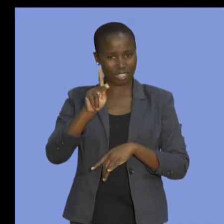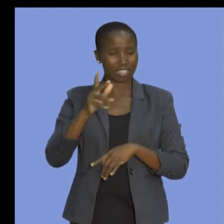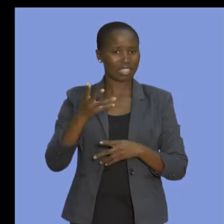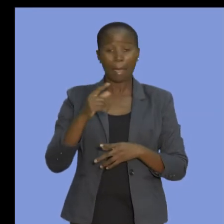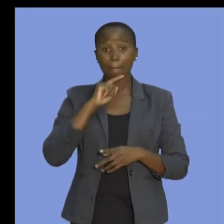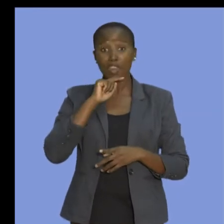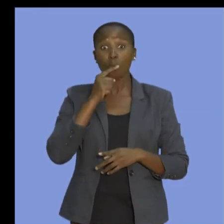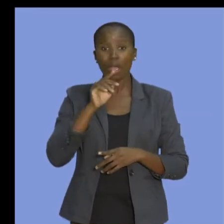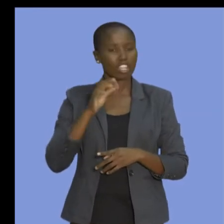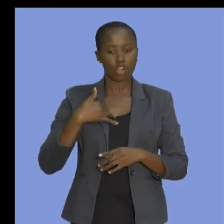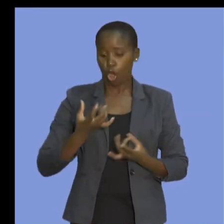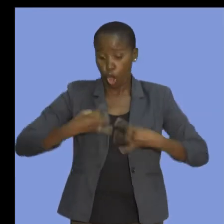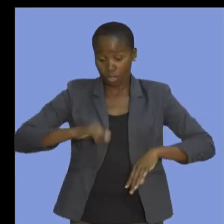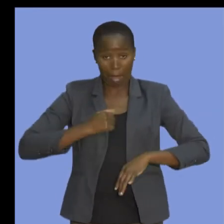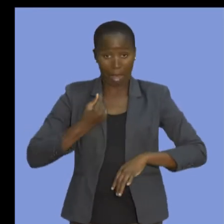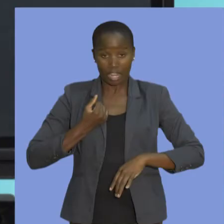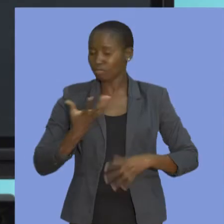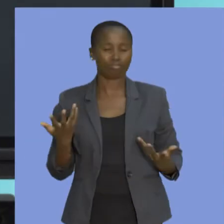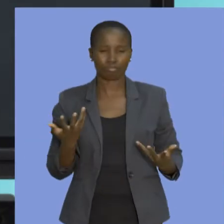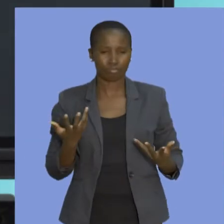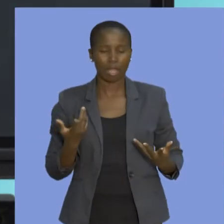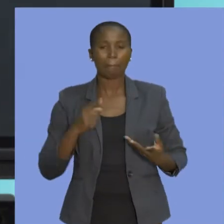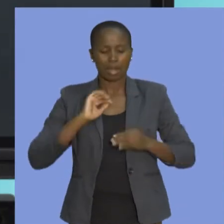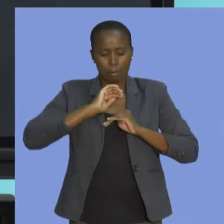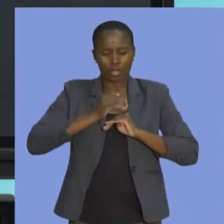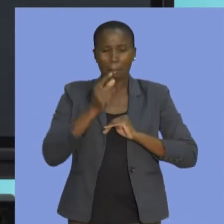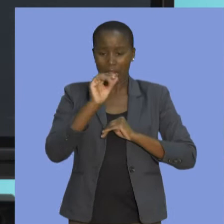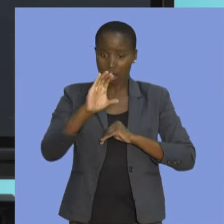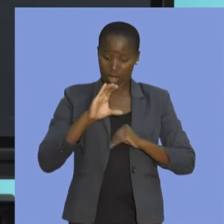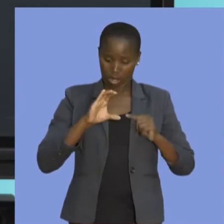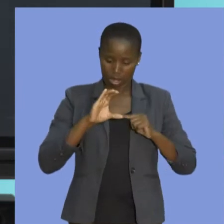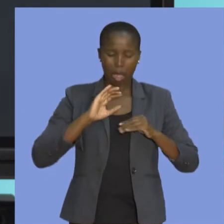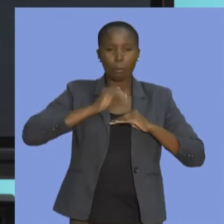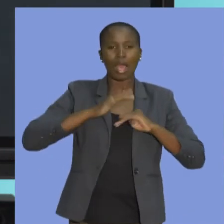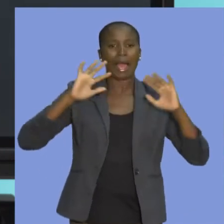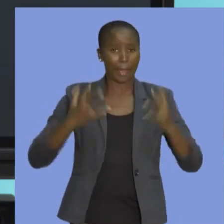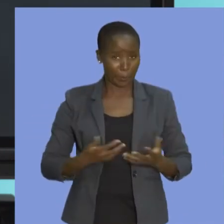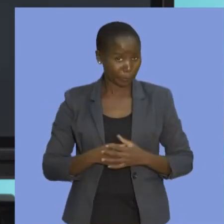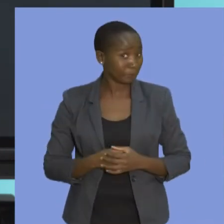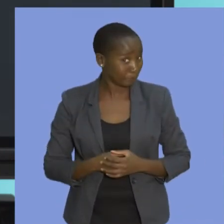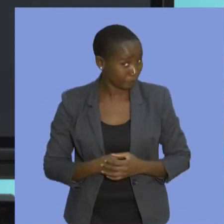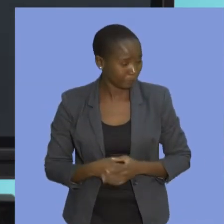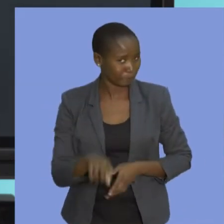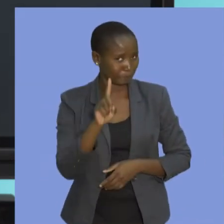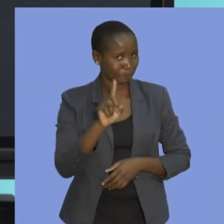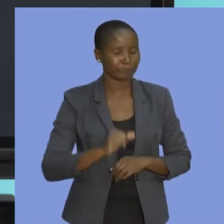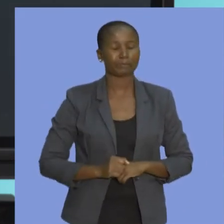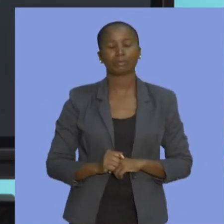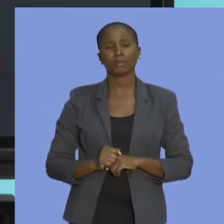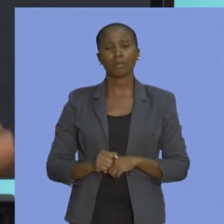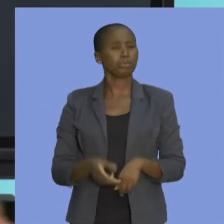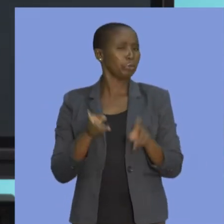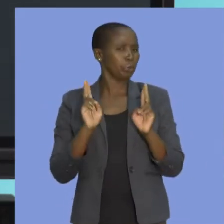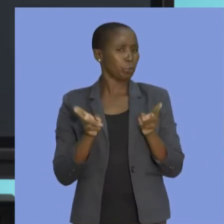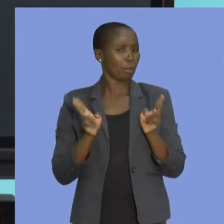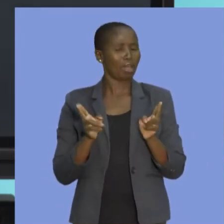your money. Okay, so how do you protect that money? Okay, so usually